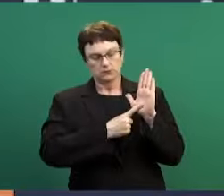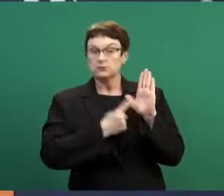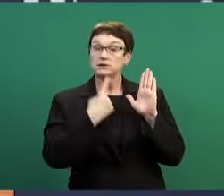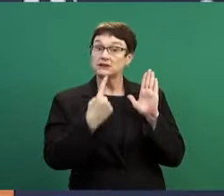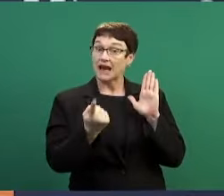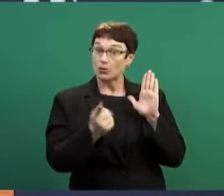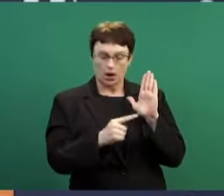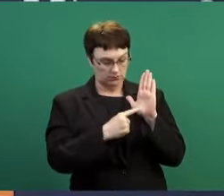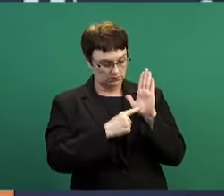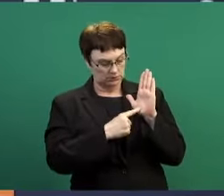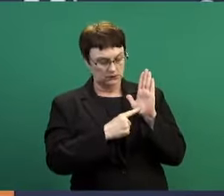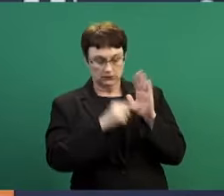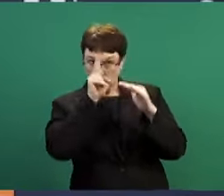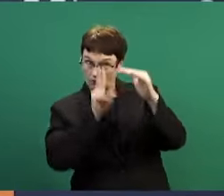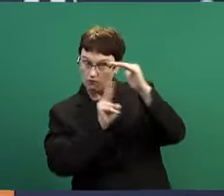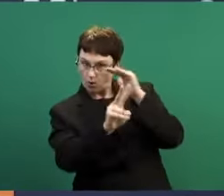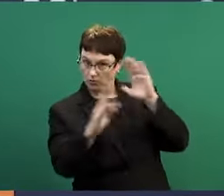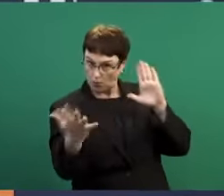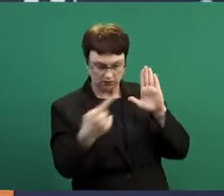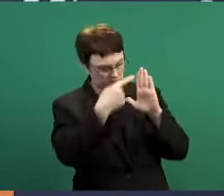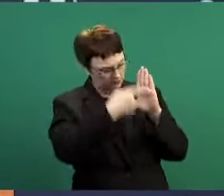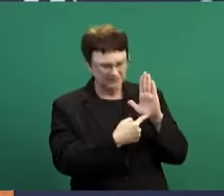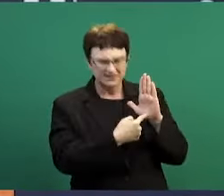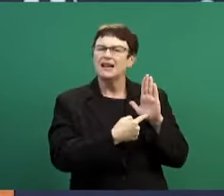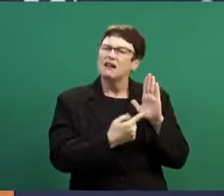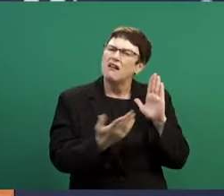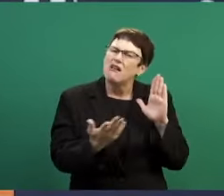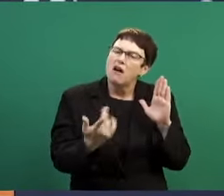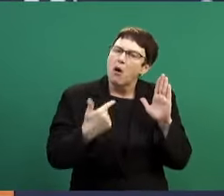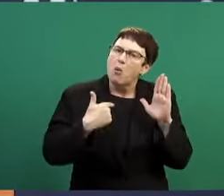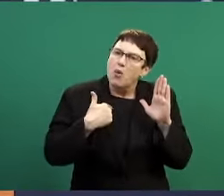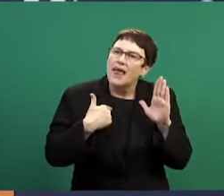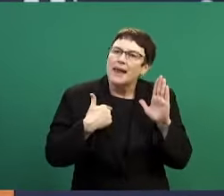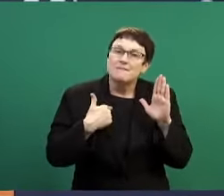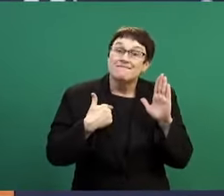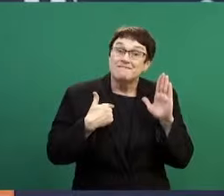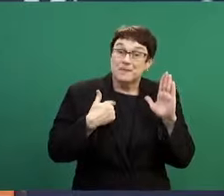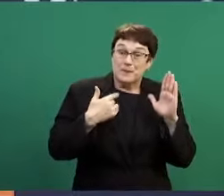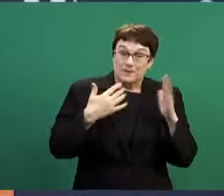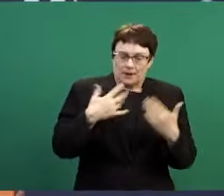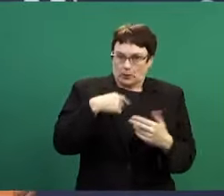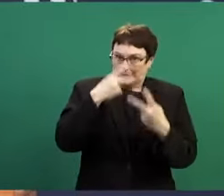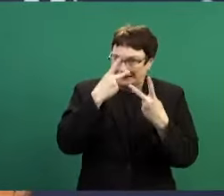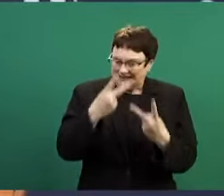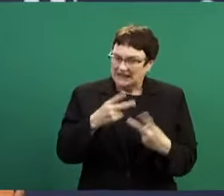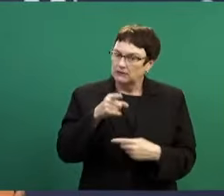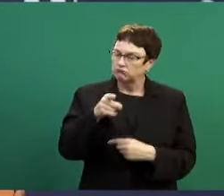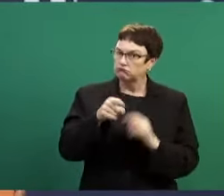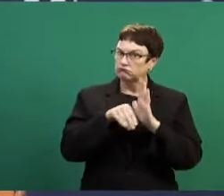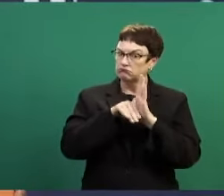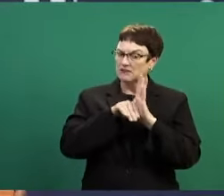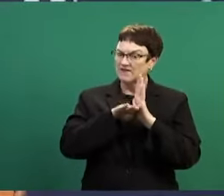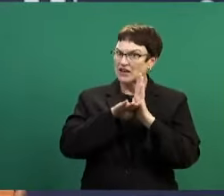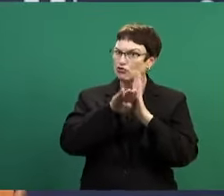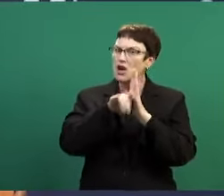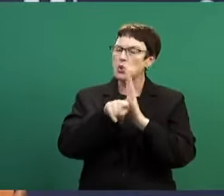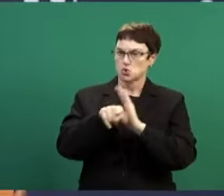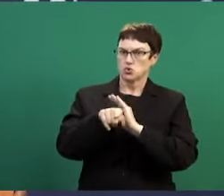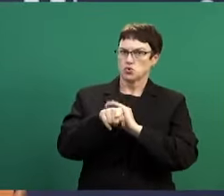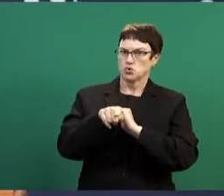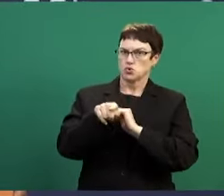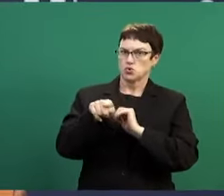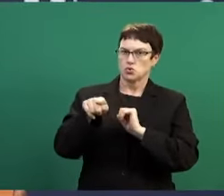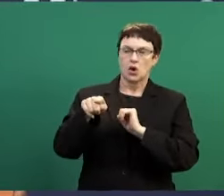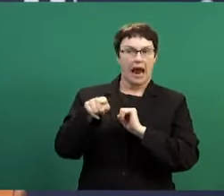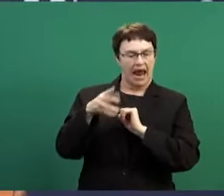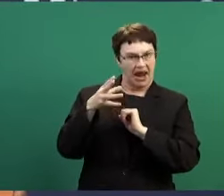the policy horizon. We still assess, even after that figure, that the risks to the inflation outlook are to the upside. And